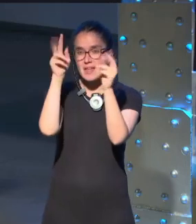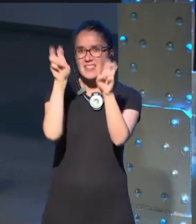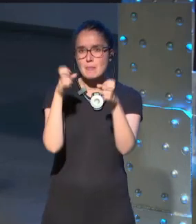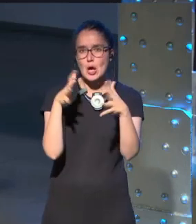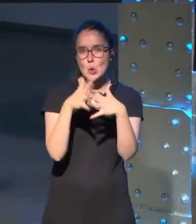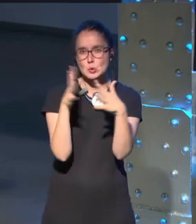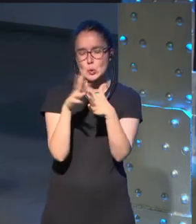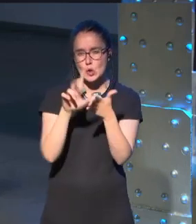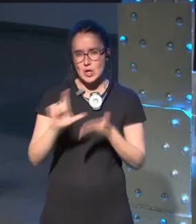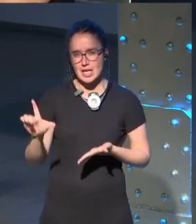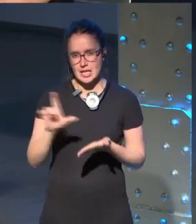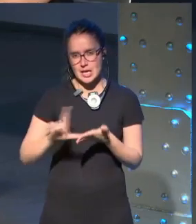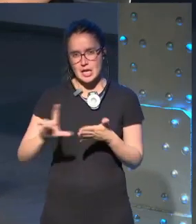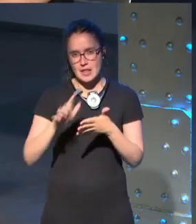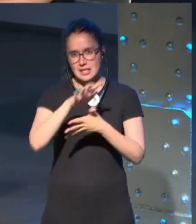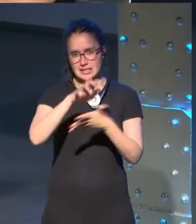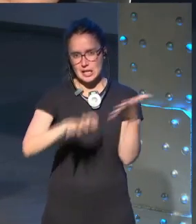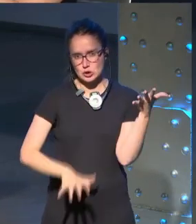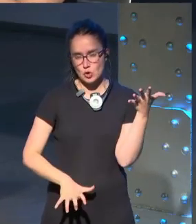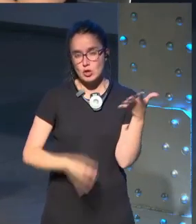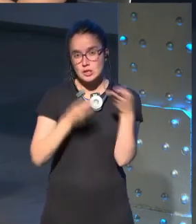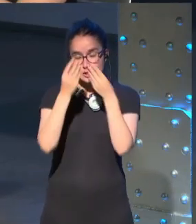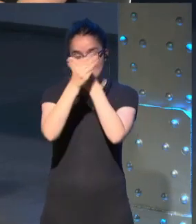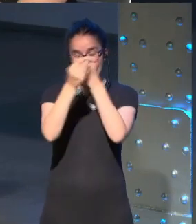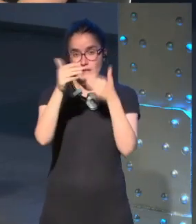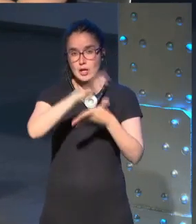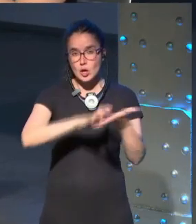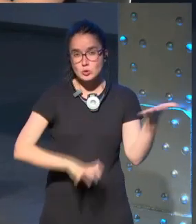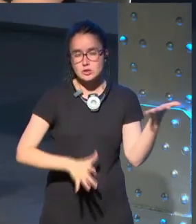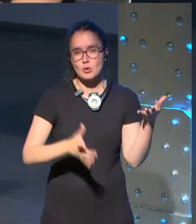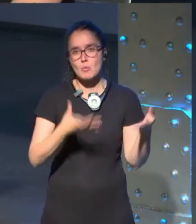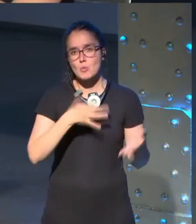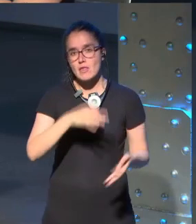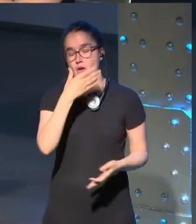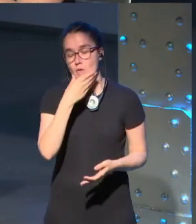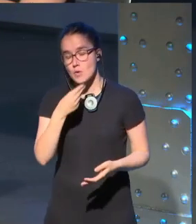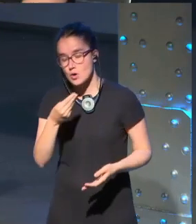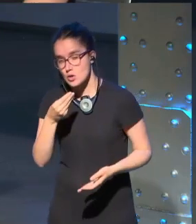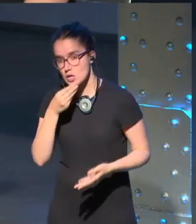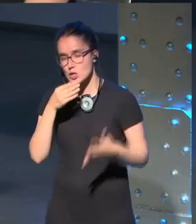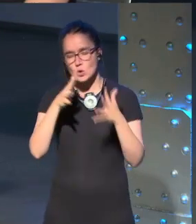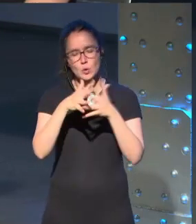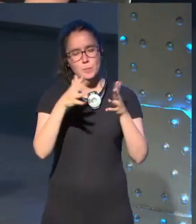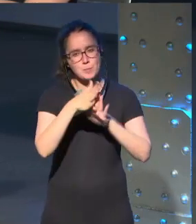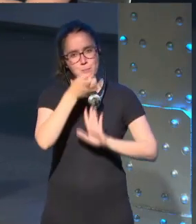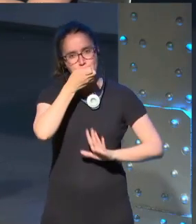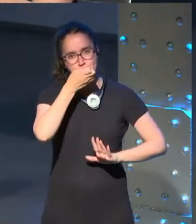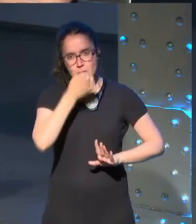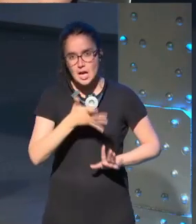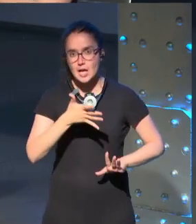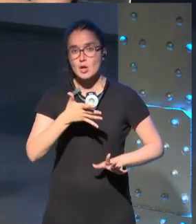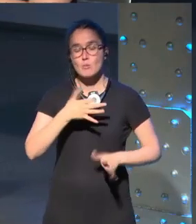forget about writing literature, writing good text. They forget that the text can be beautiful and